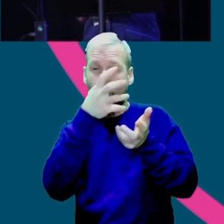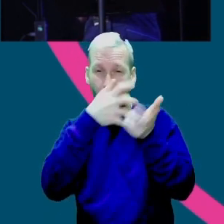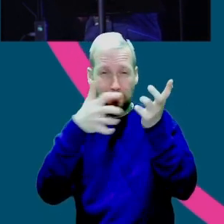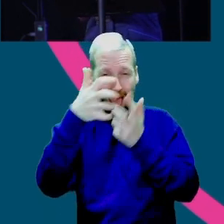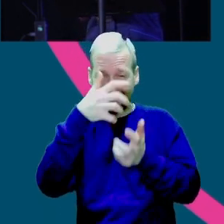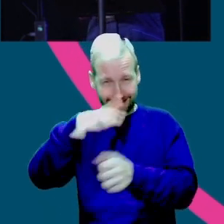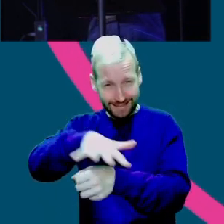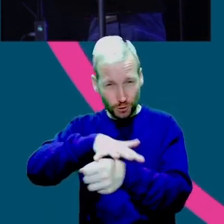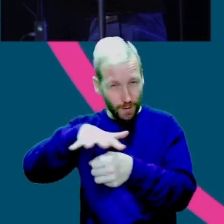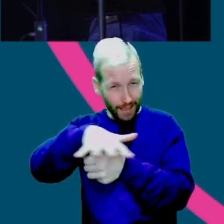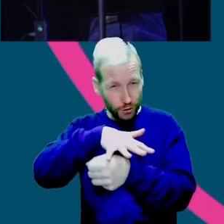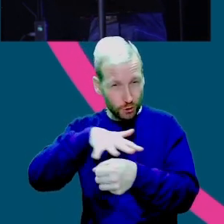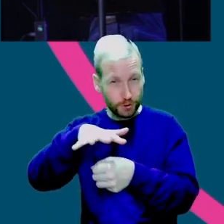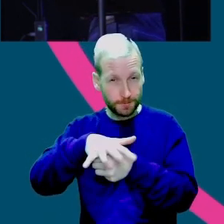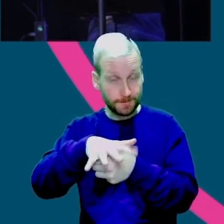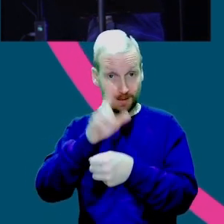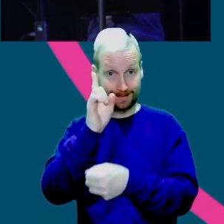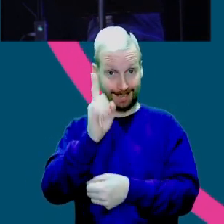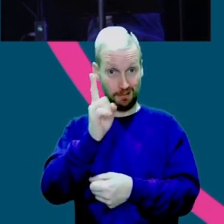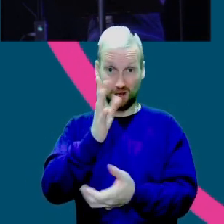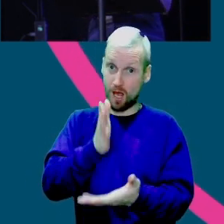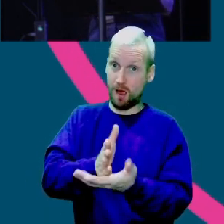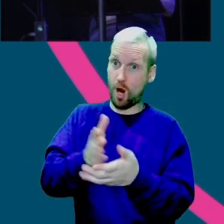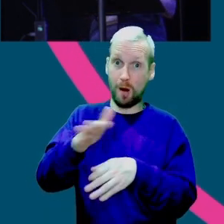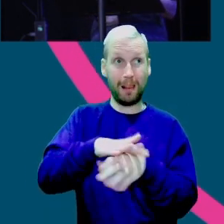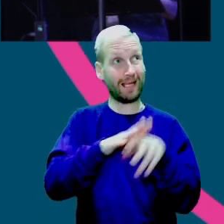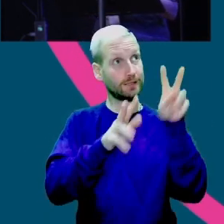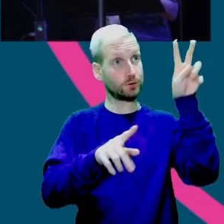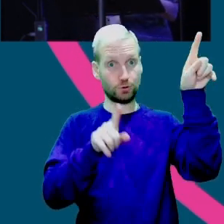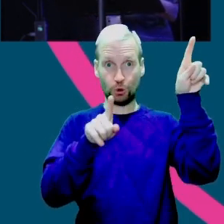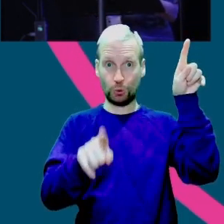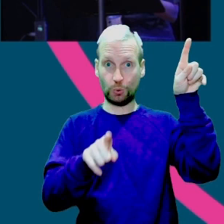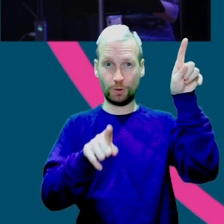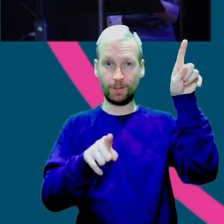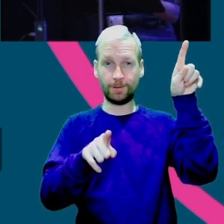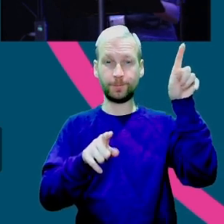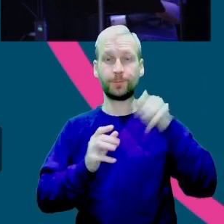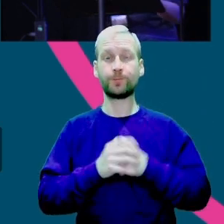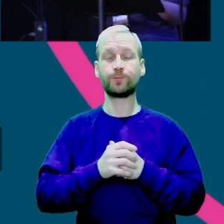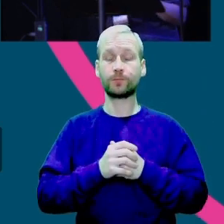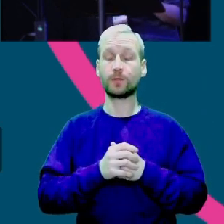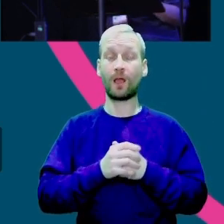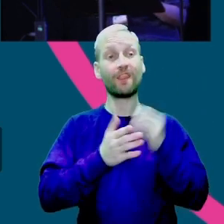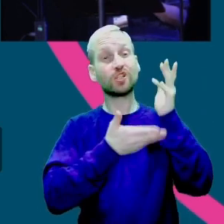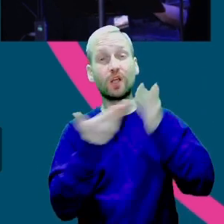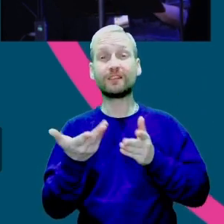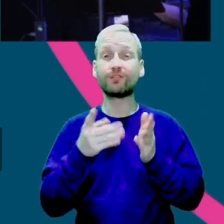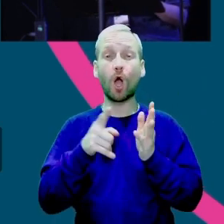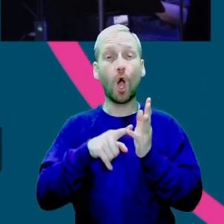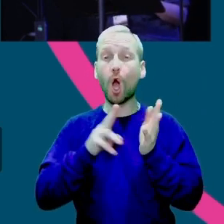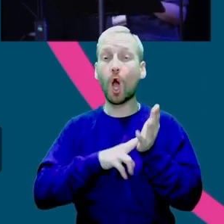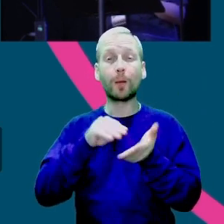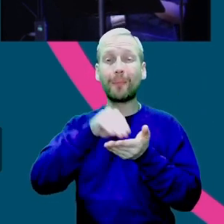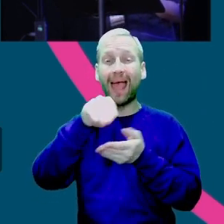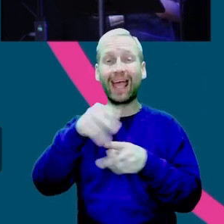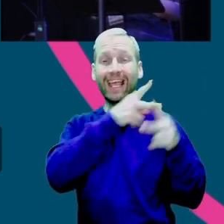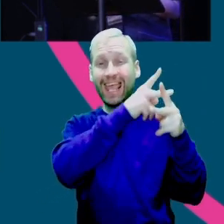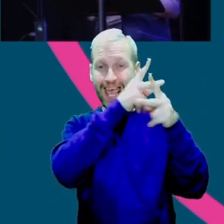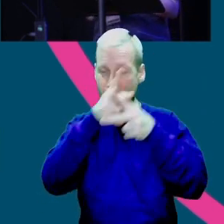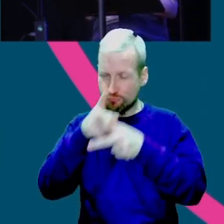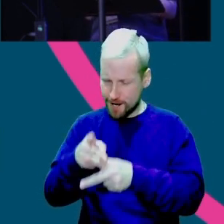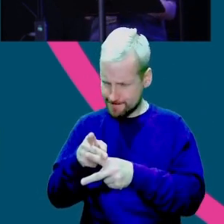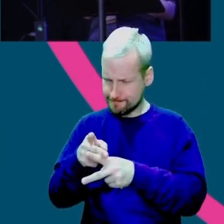complex. Next slide, please. So who is the service for? It's for unpaid carers who are having